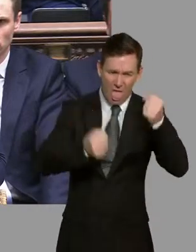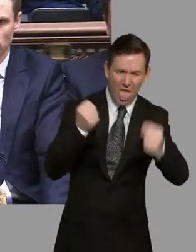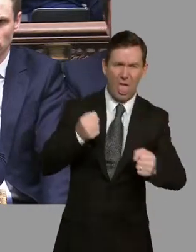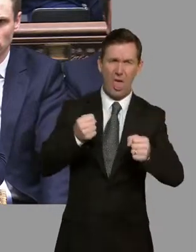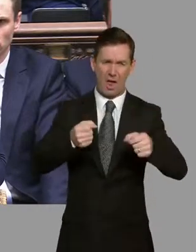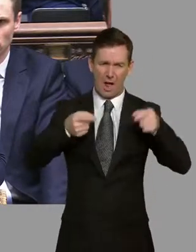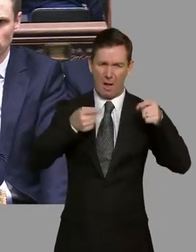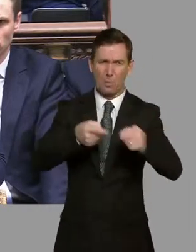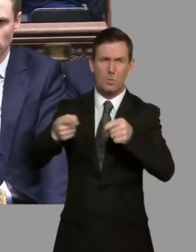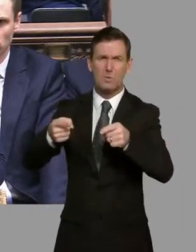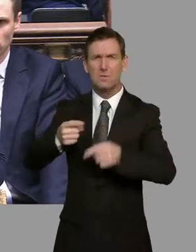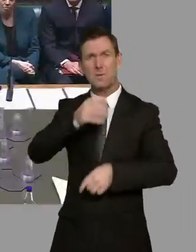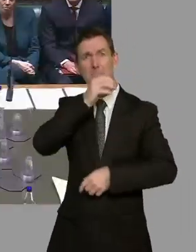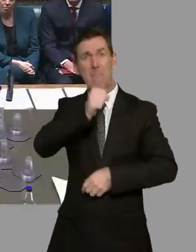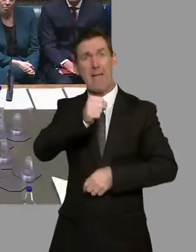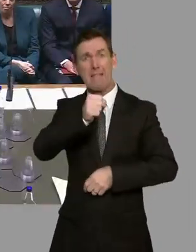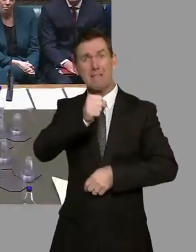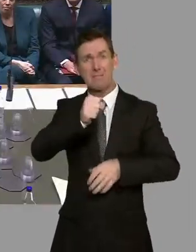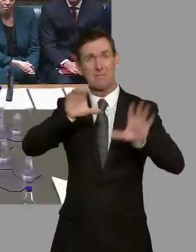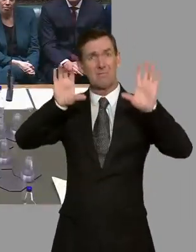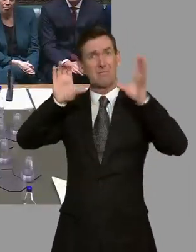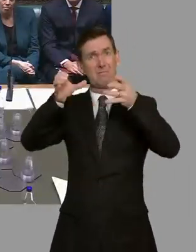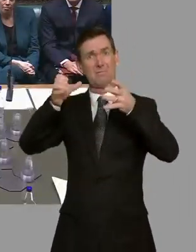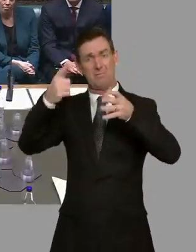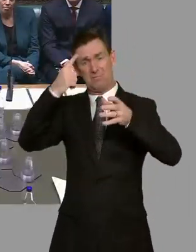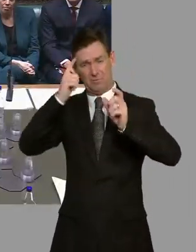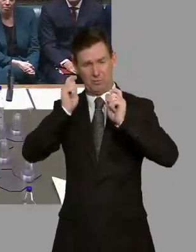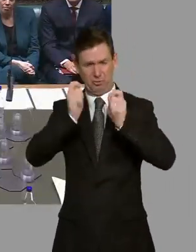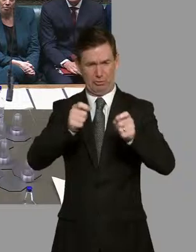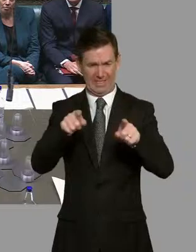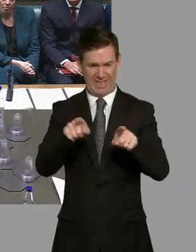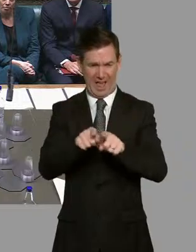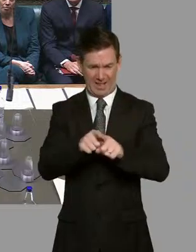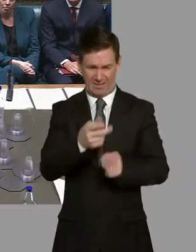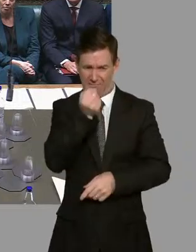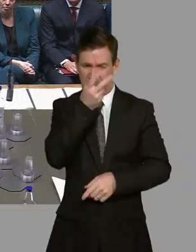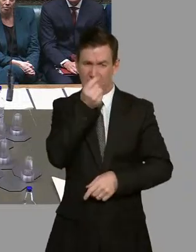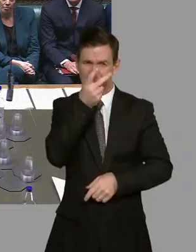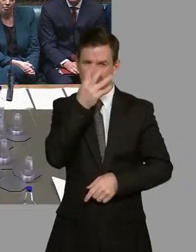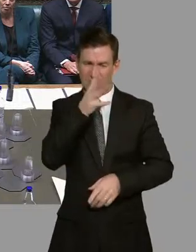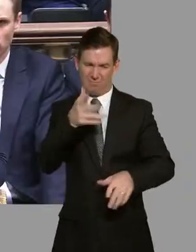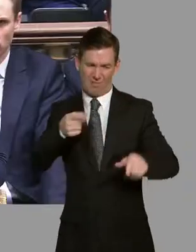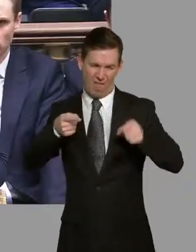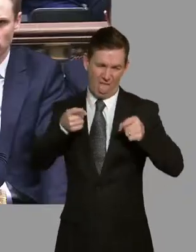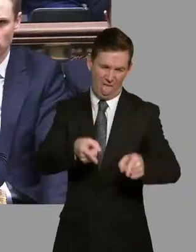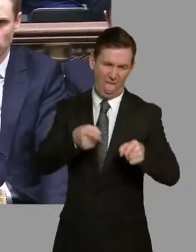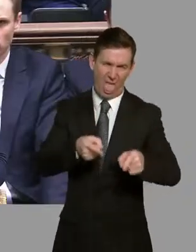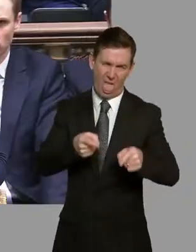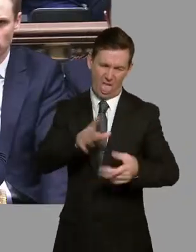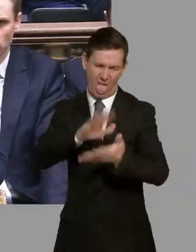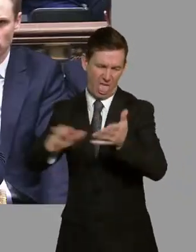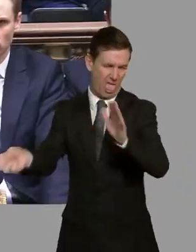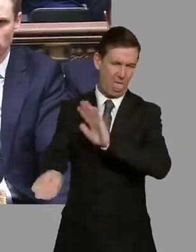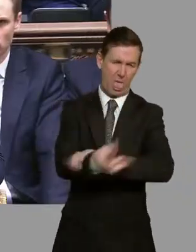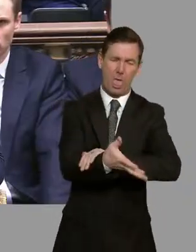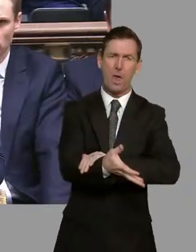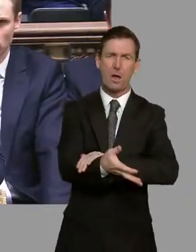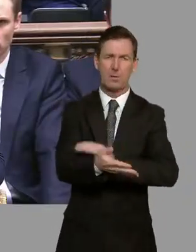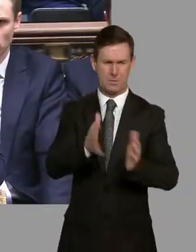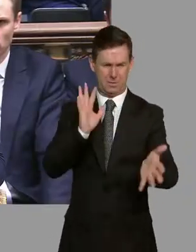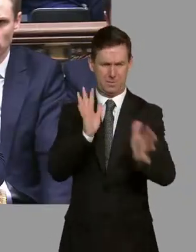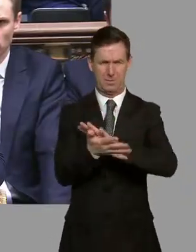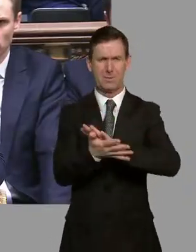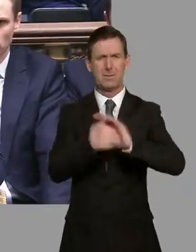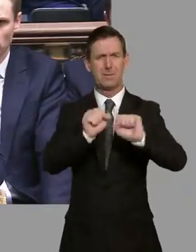to be used and disposed of, destroying many lives forever. The Prime Minister has mentioned previous inquiries. He is right. There has